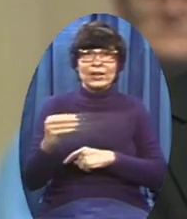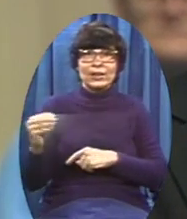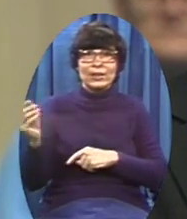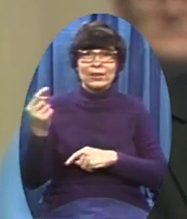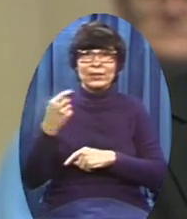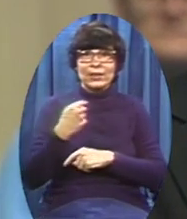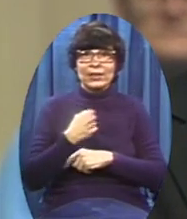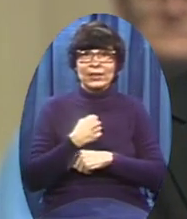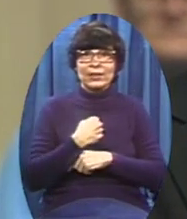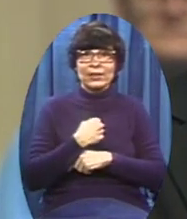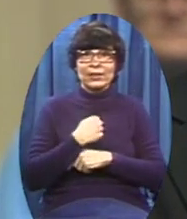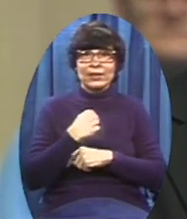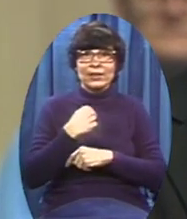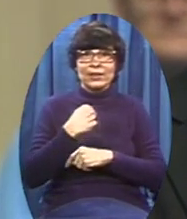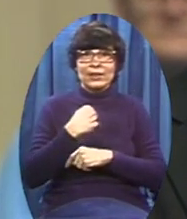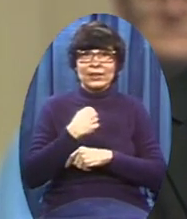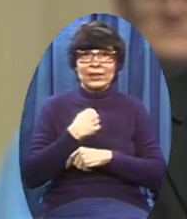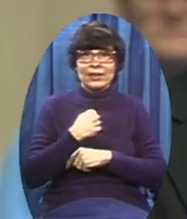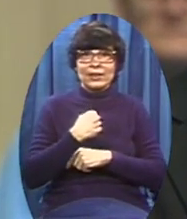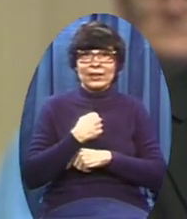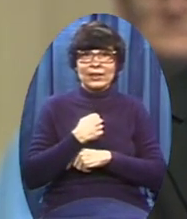and me.